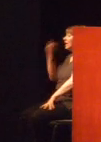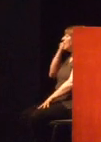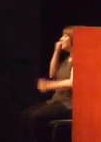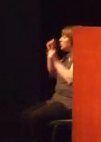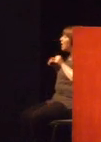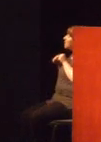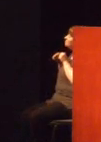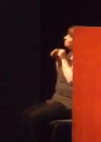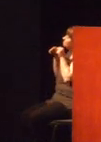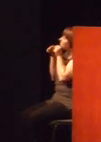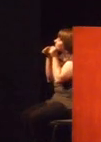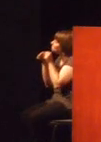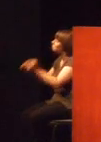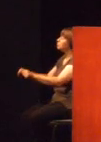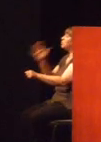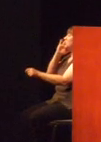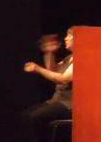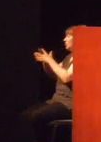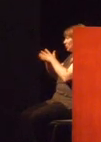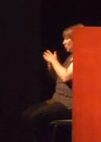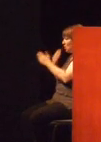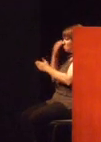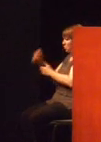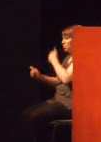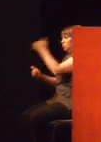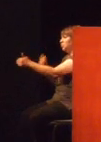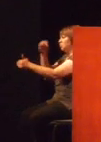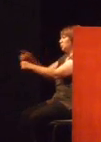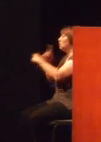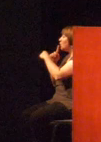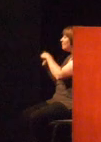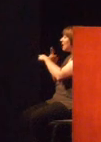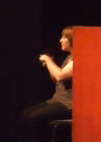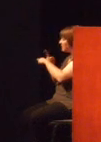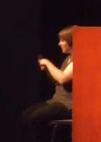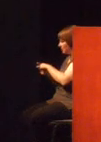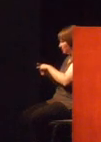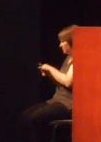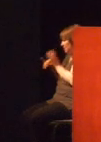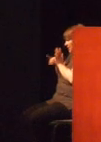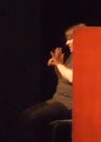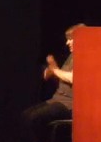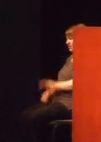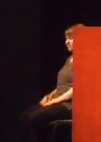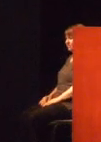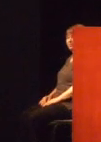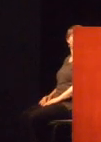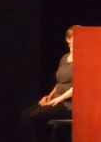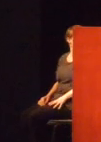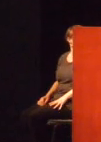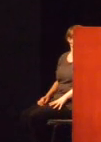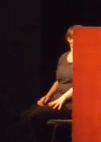there, you start moving towards a positive racial identity. And pseudo-independence is like, I'm breaking free